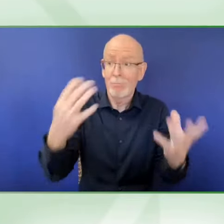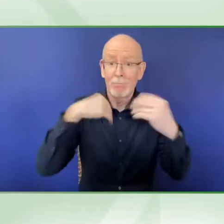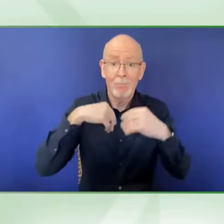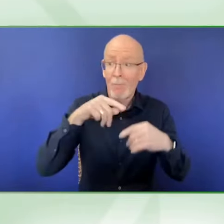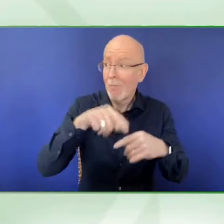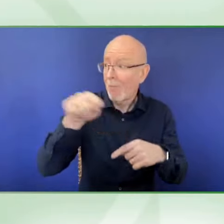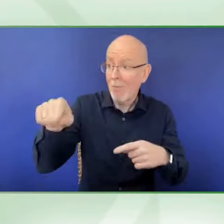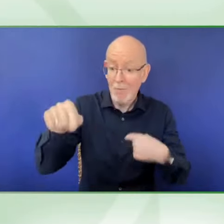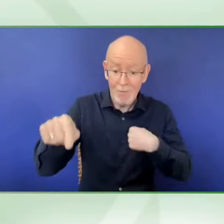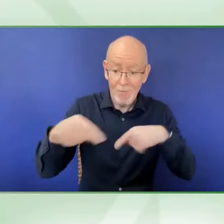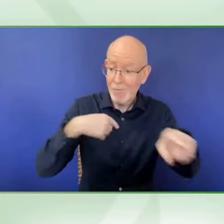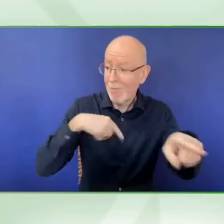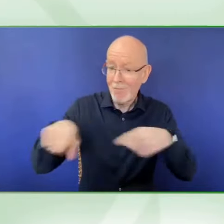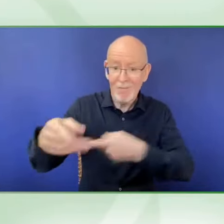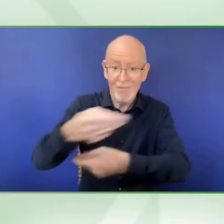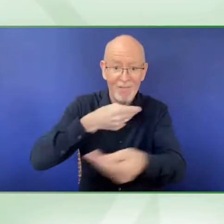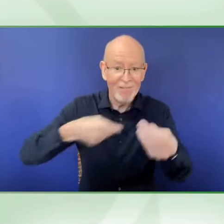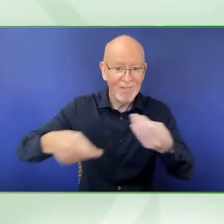you, Maria.